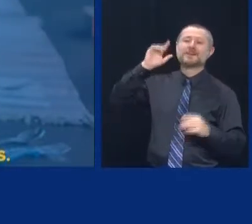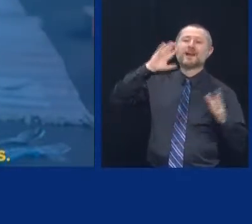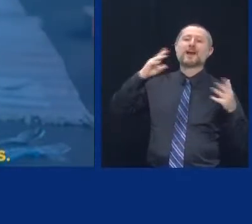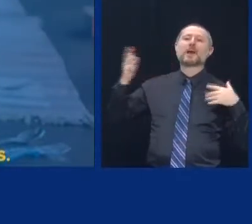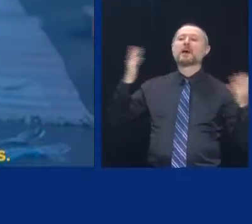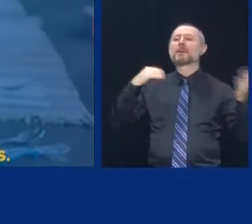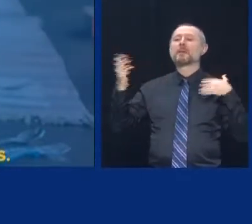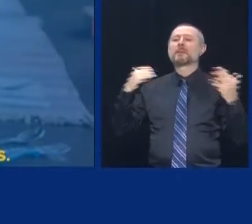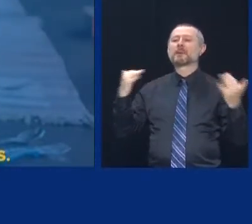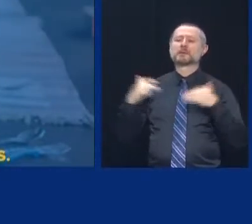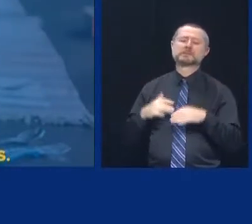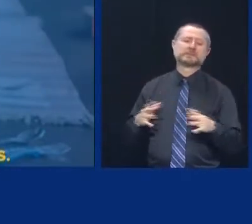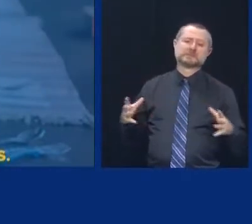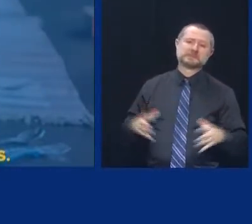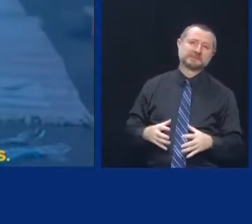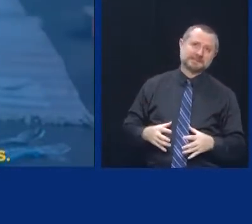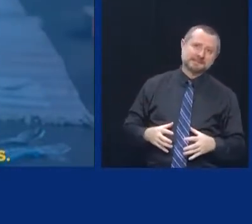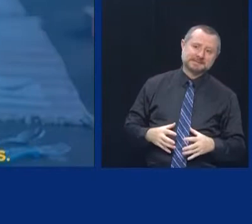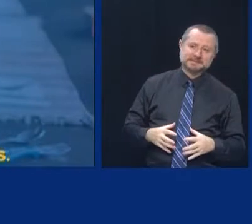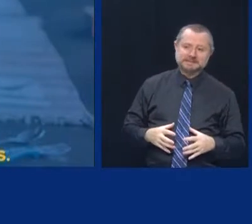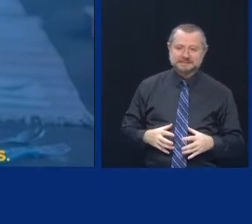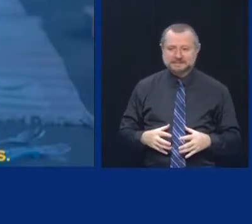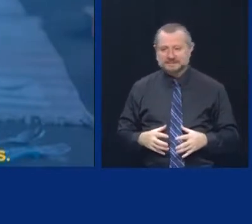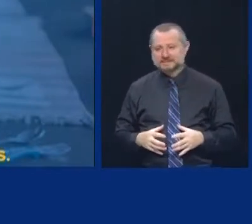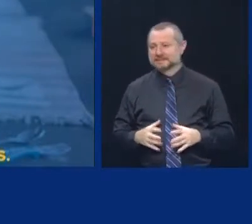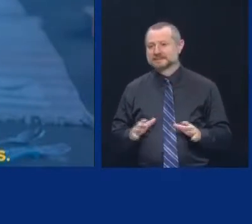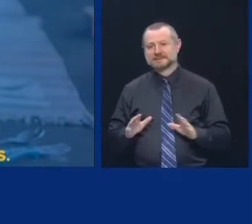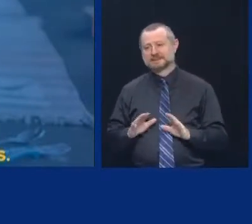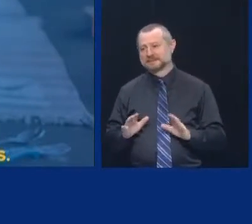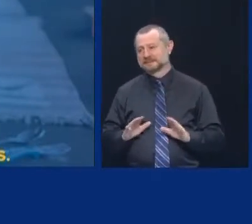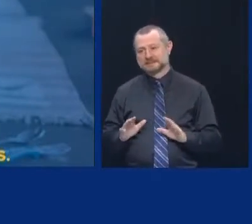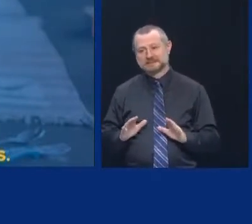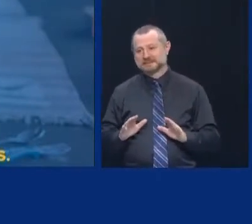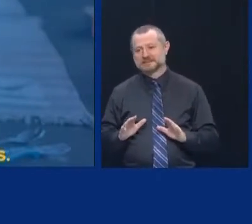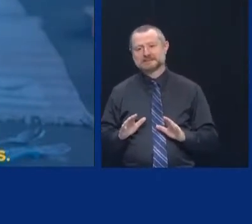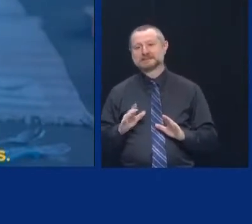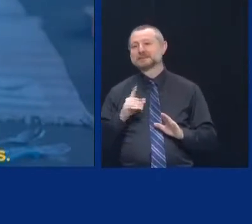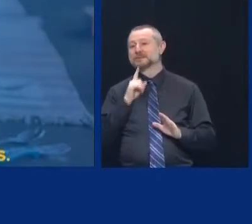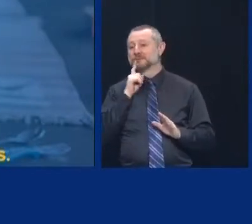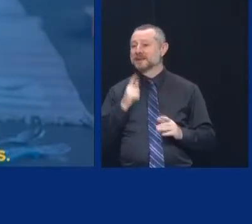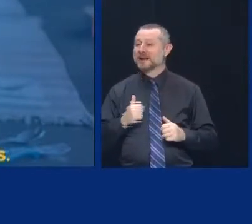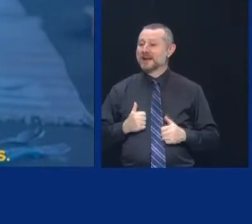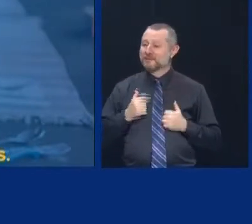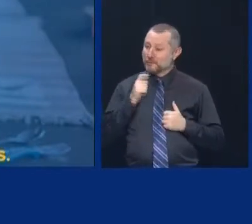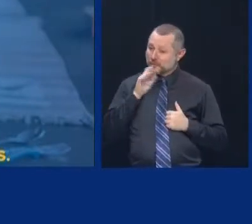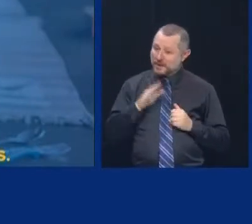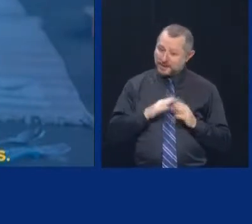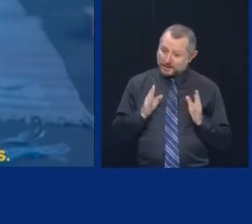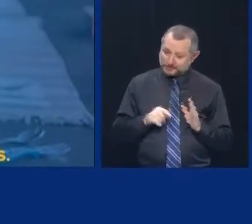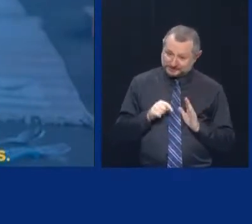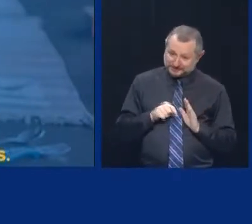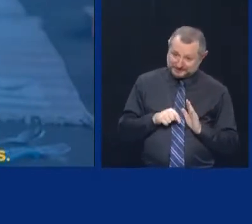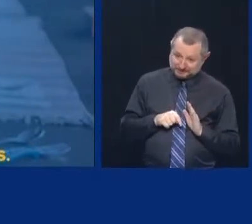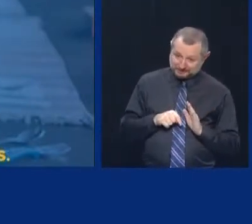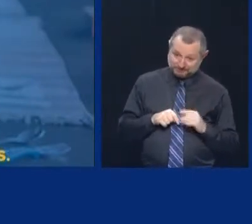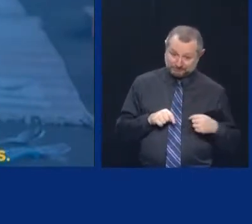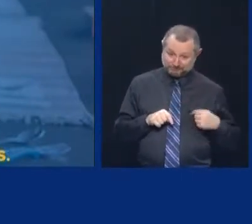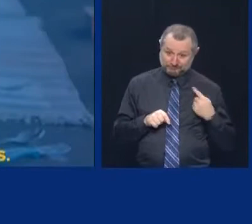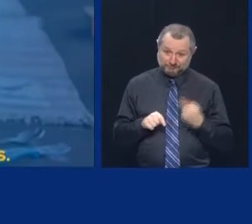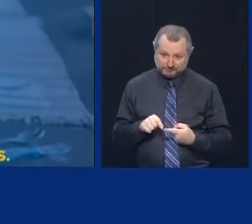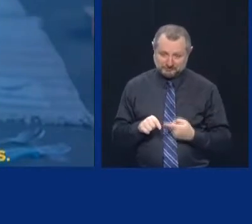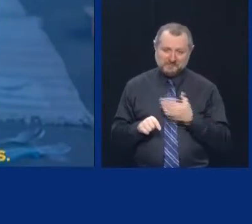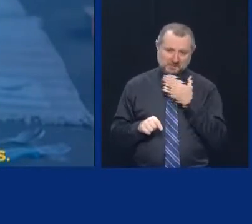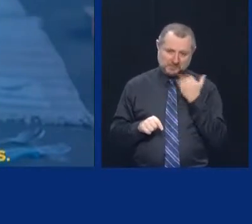Aunt Marie, they're part of my household. No, your household is who you are currently living with.